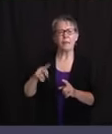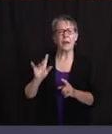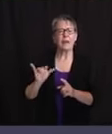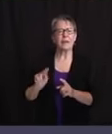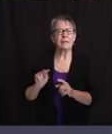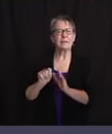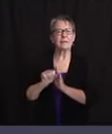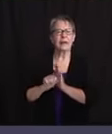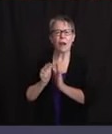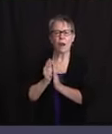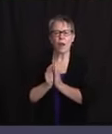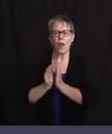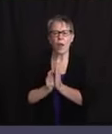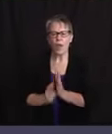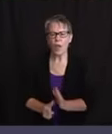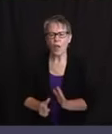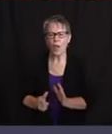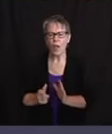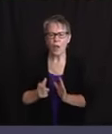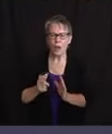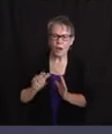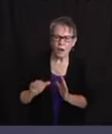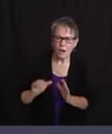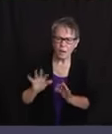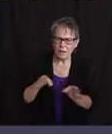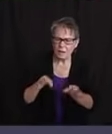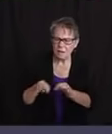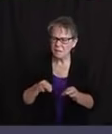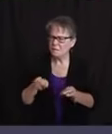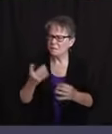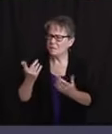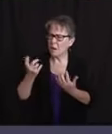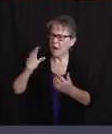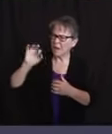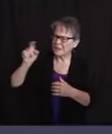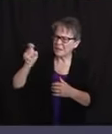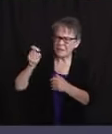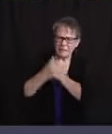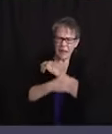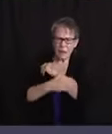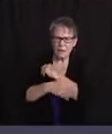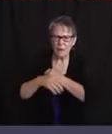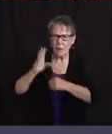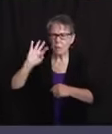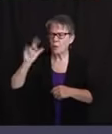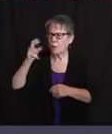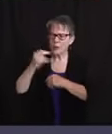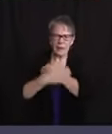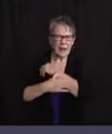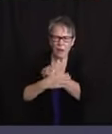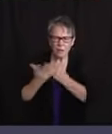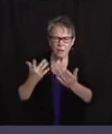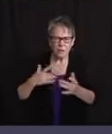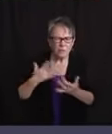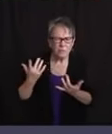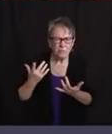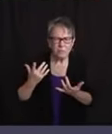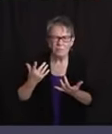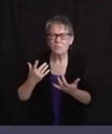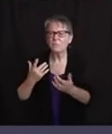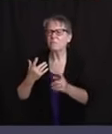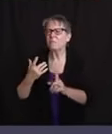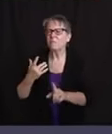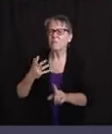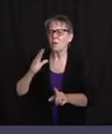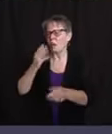when we think the applications will be ready, which I don't have a ready answer for you, but if you could bear with us, we'll come back to you. Will you keep me on the stand and go back to Nikita on